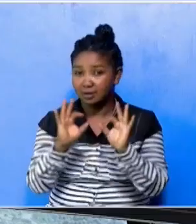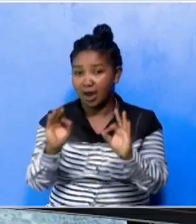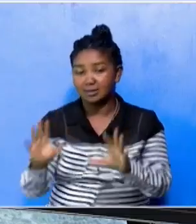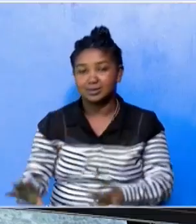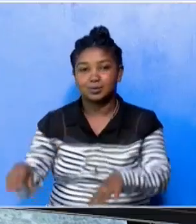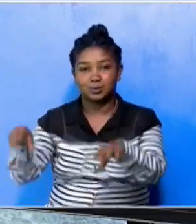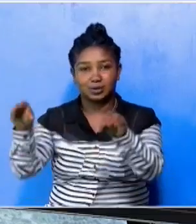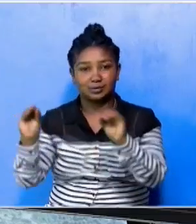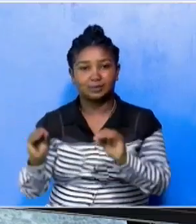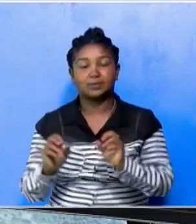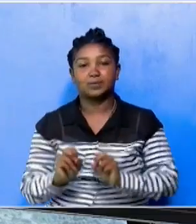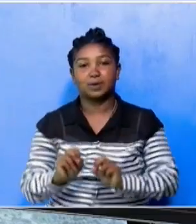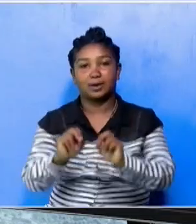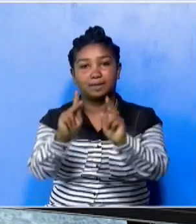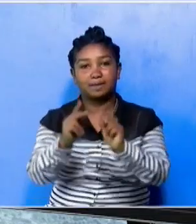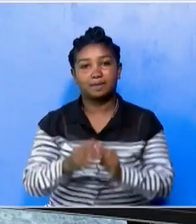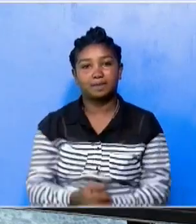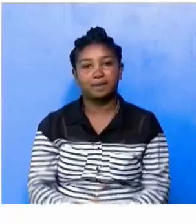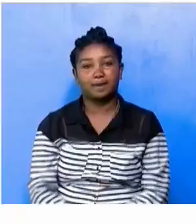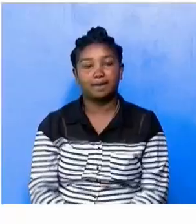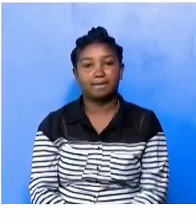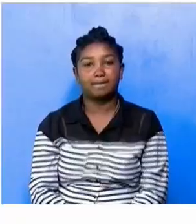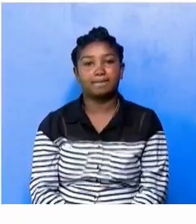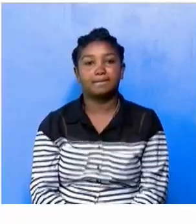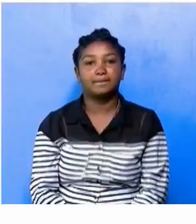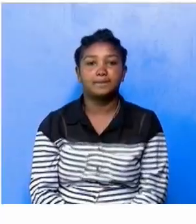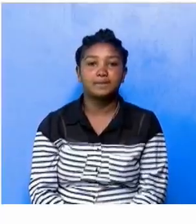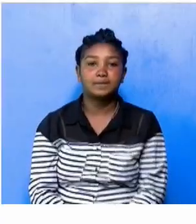students. Okay.